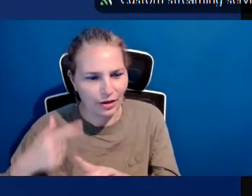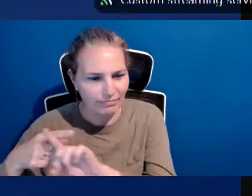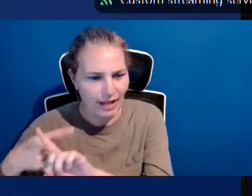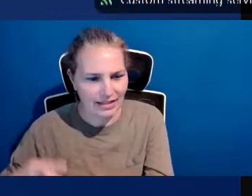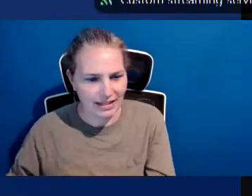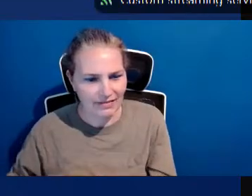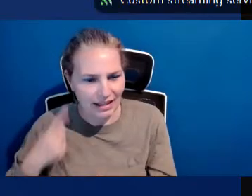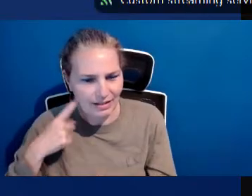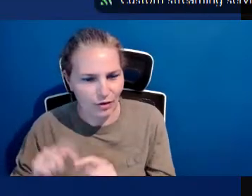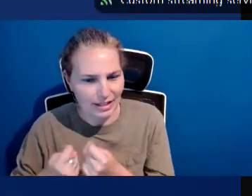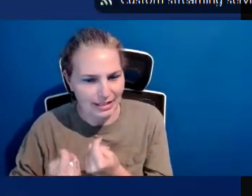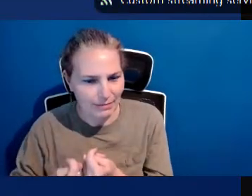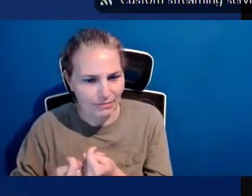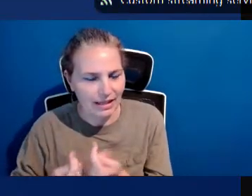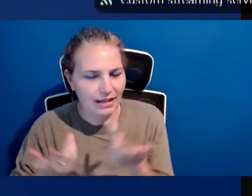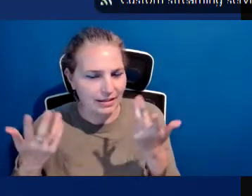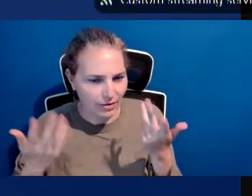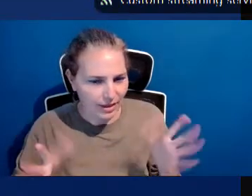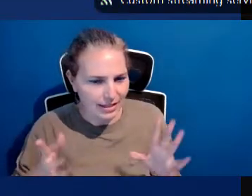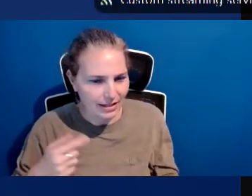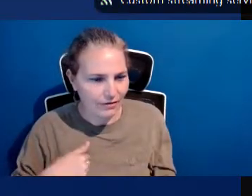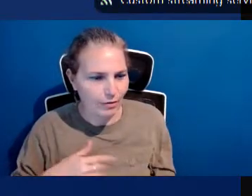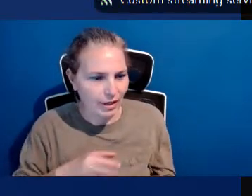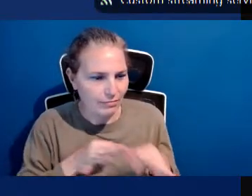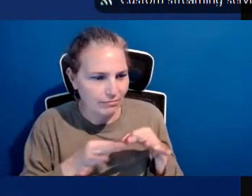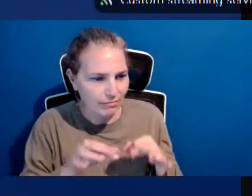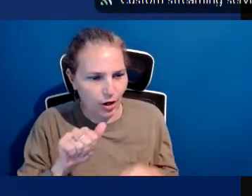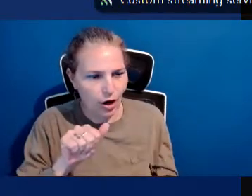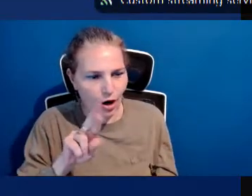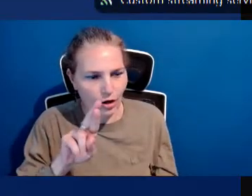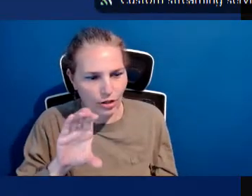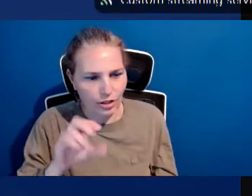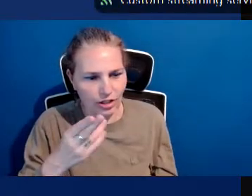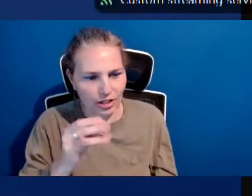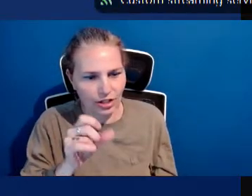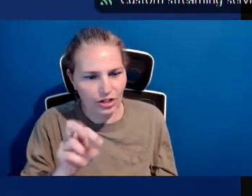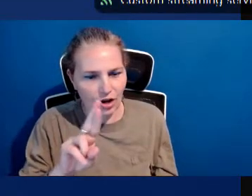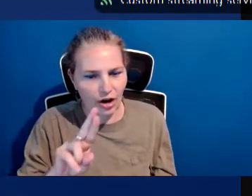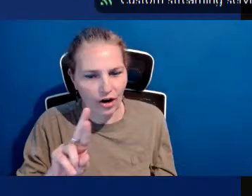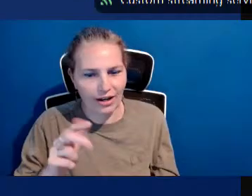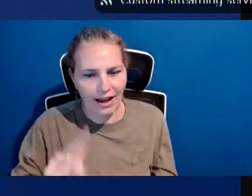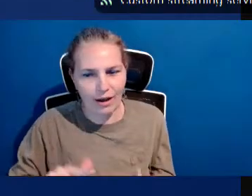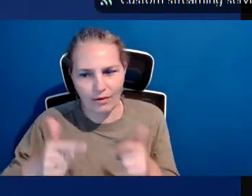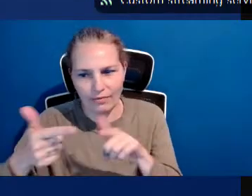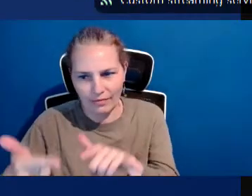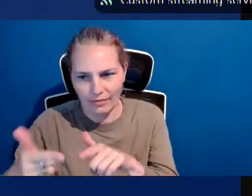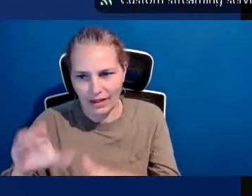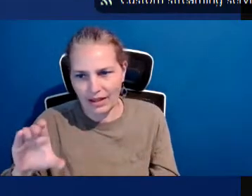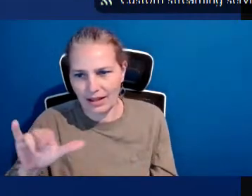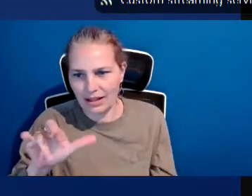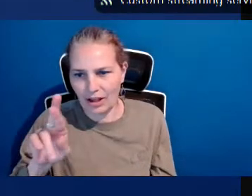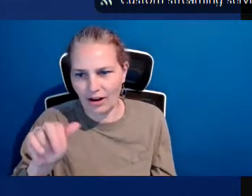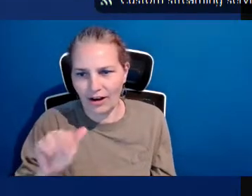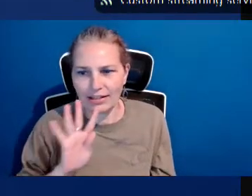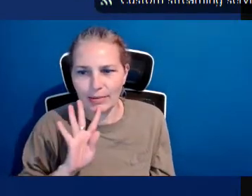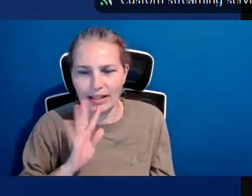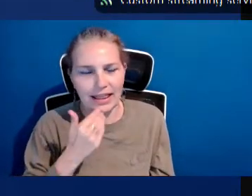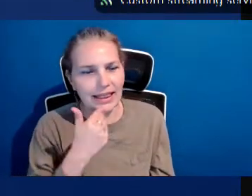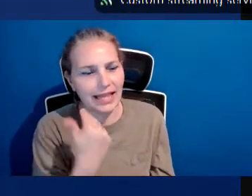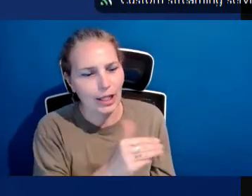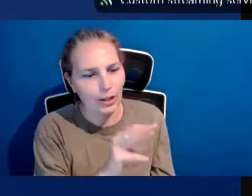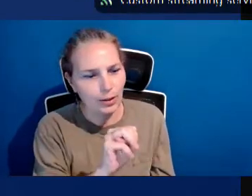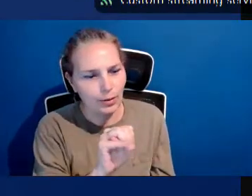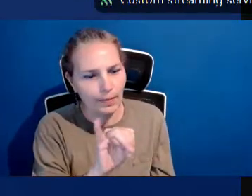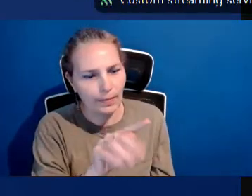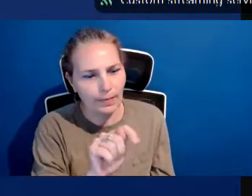of ArchiStar. I'm going to go ahead and turn it over to Kira for the remainder of our update. Great, thank you very much, Mitch.